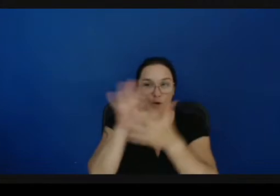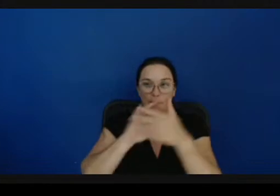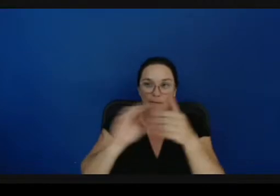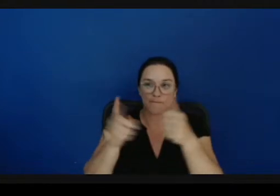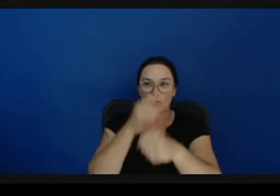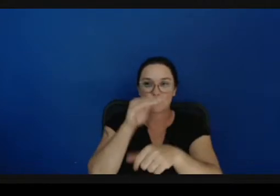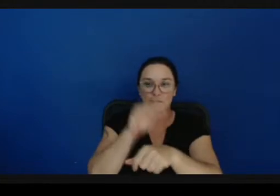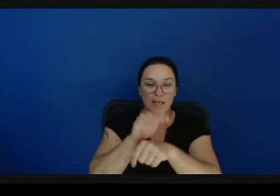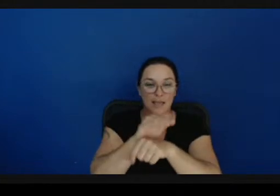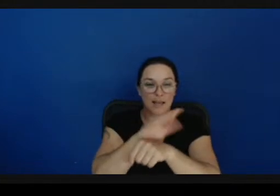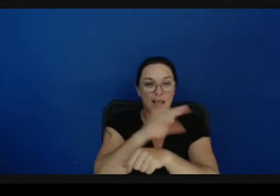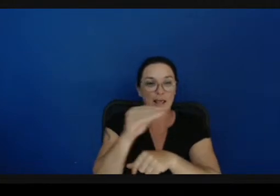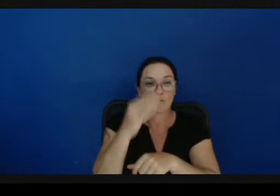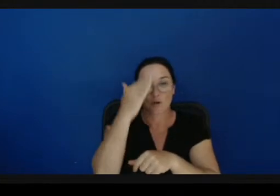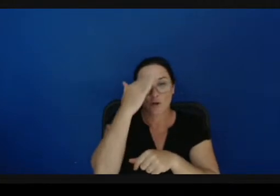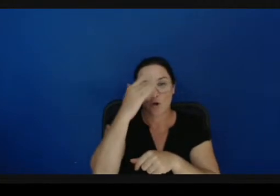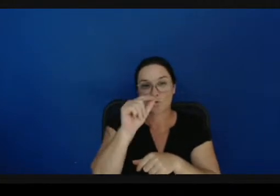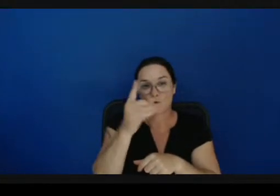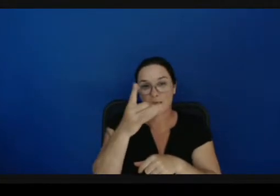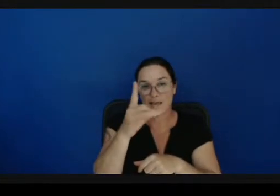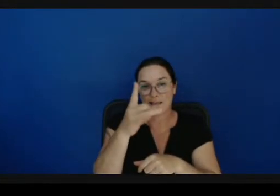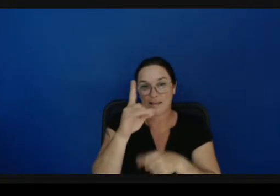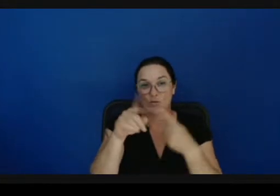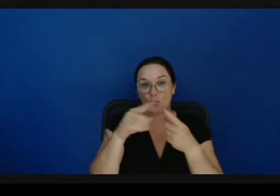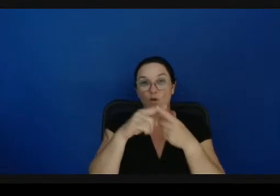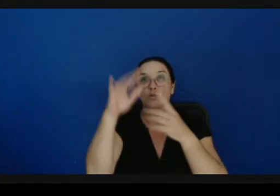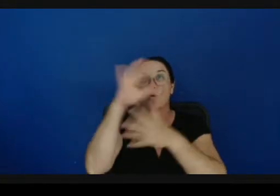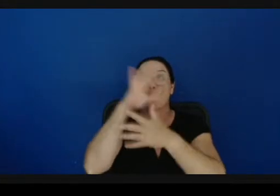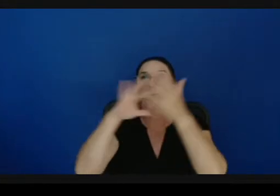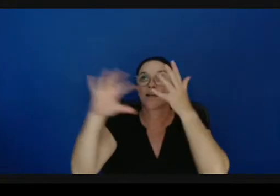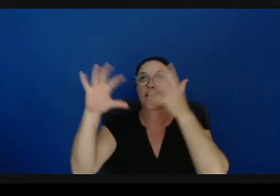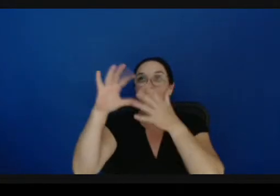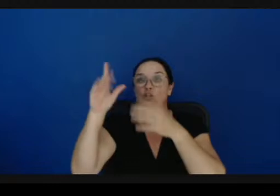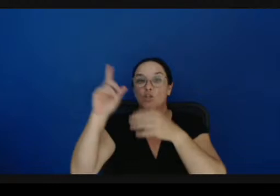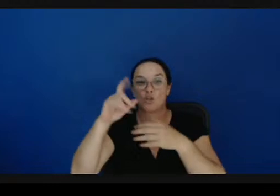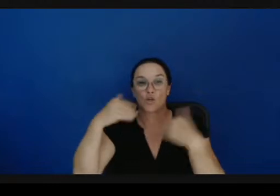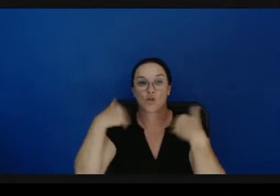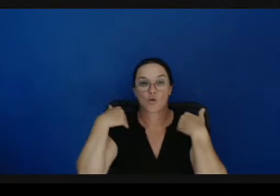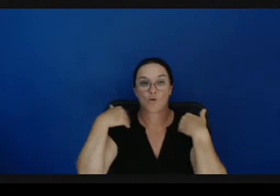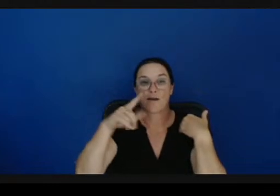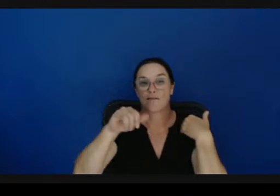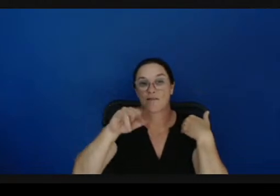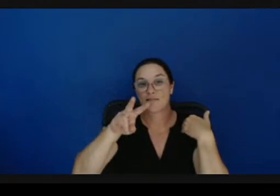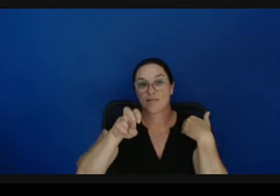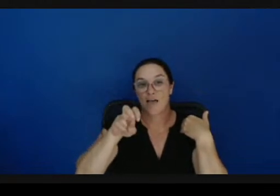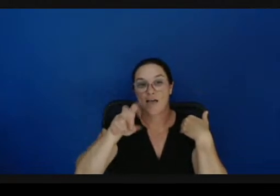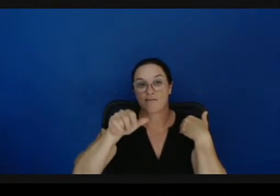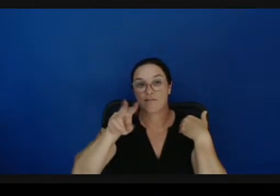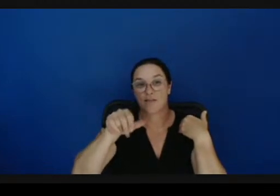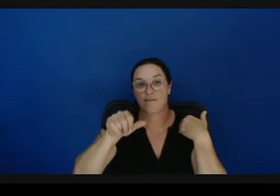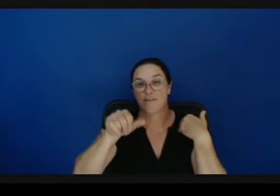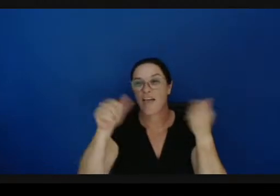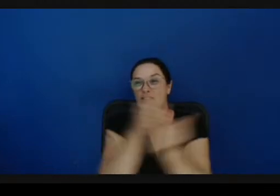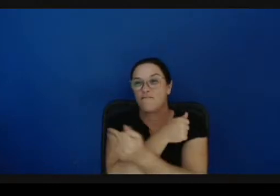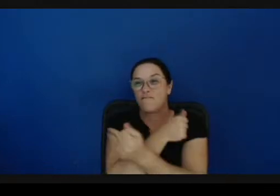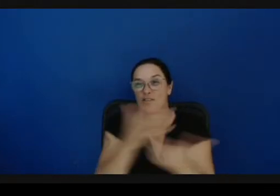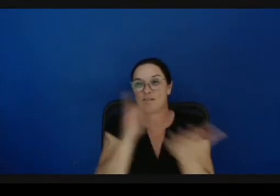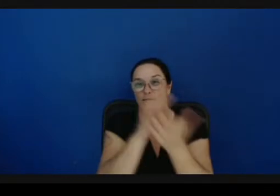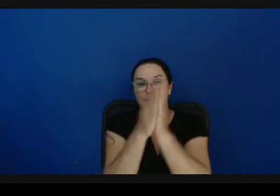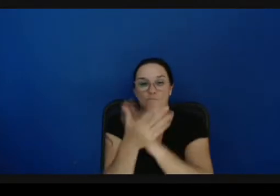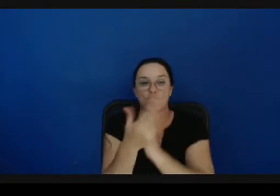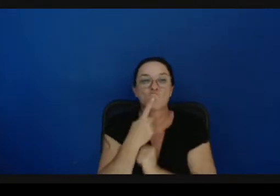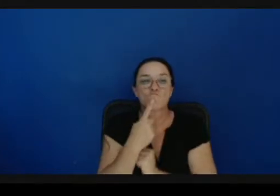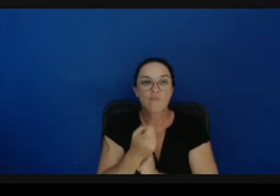we know 2018, whenever it's overcast and you got a live lava fountain, everything is red.